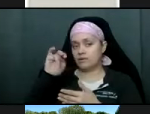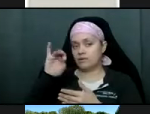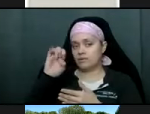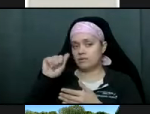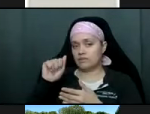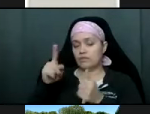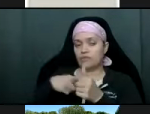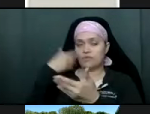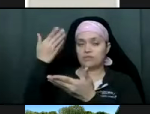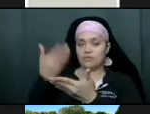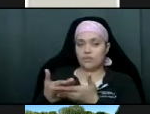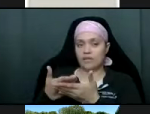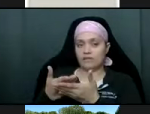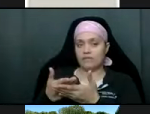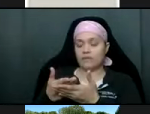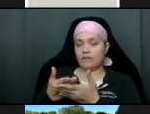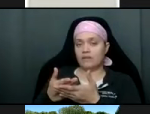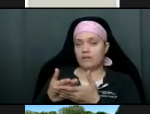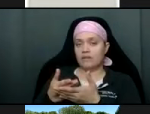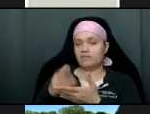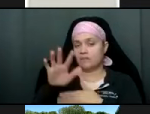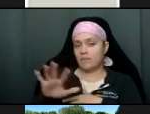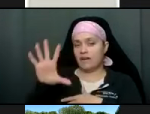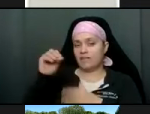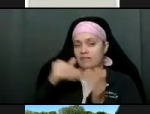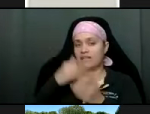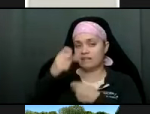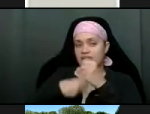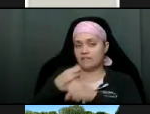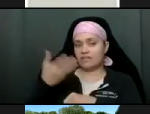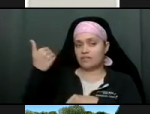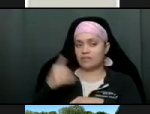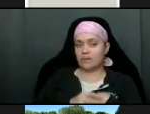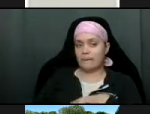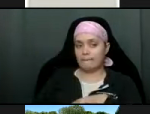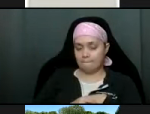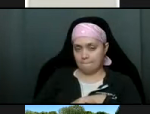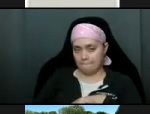arriving, anthropologists suggest about 50,000 years ago.